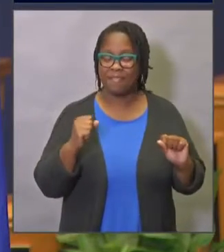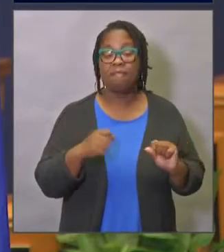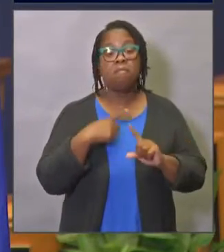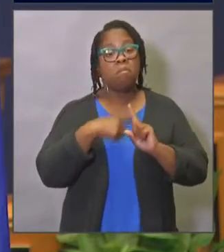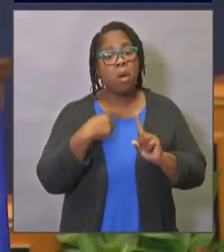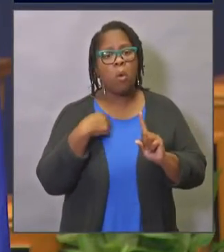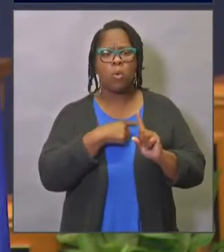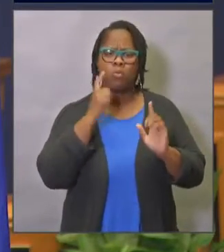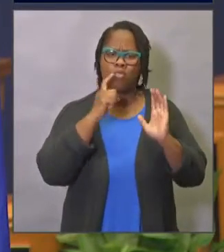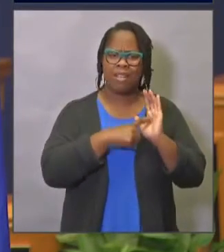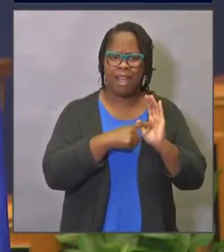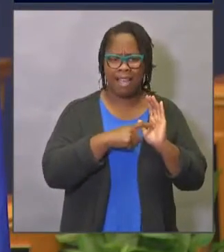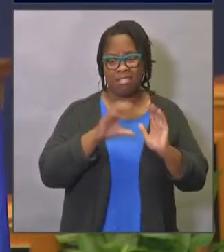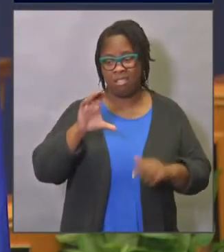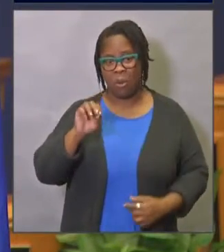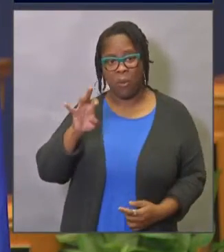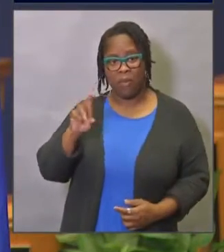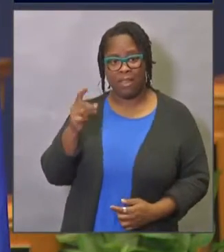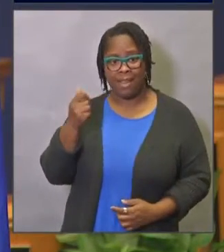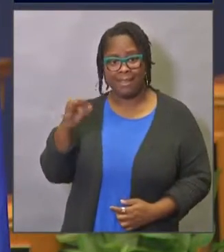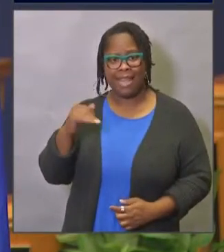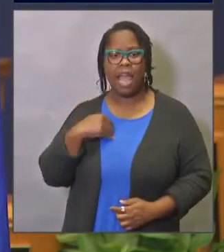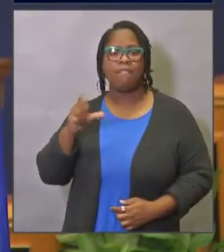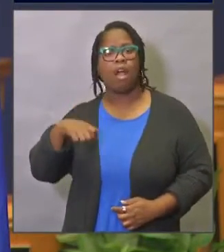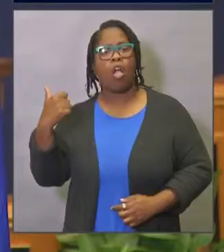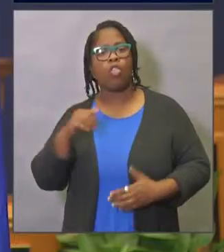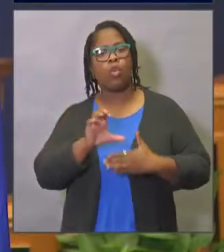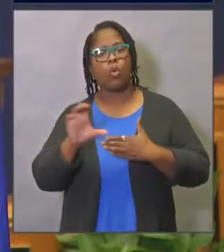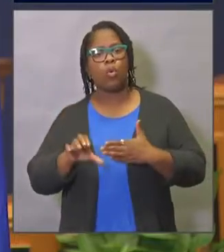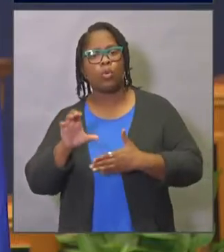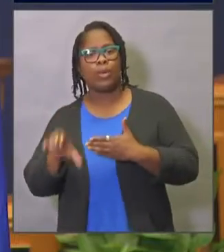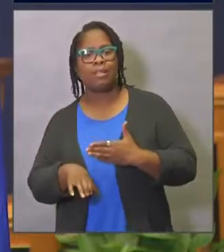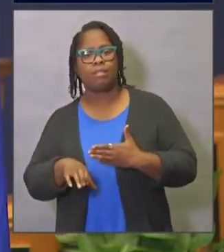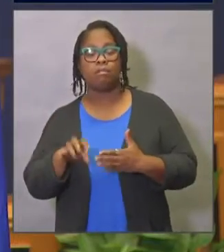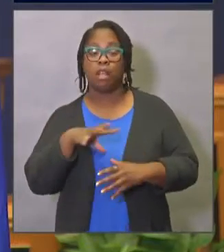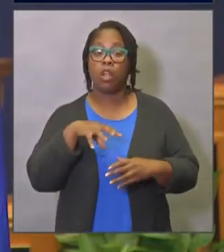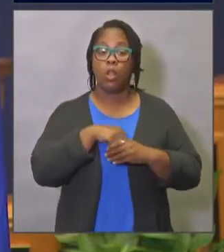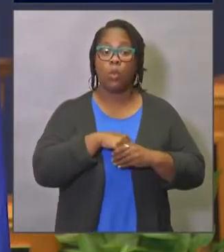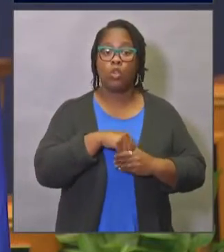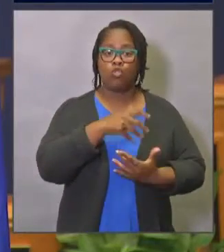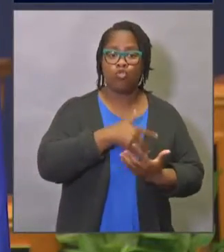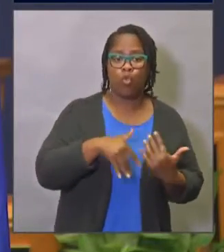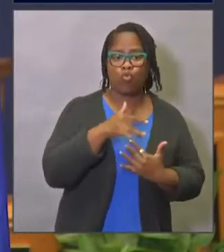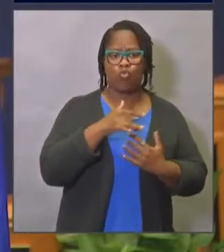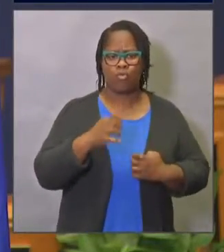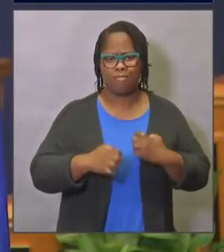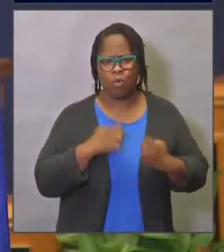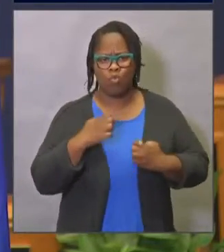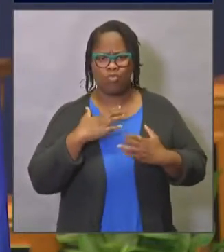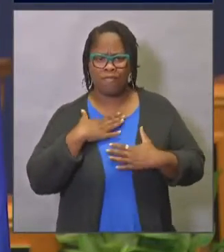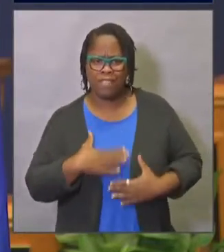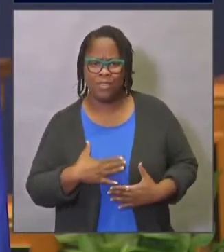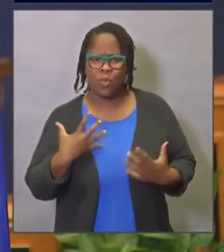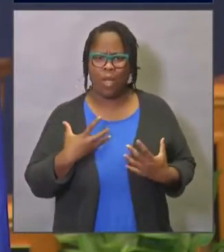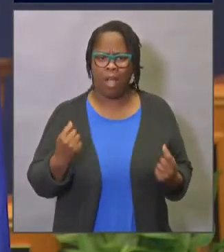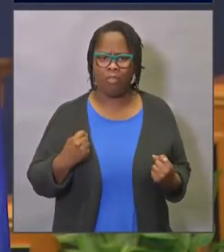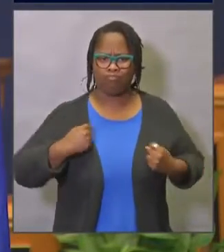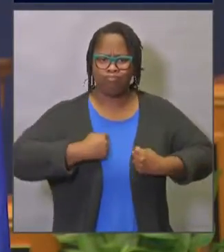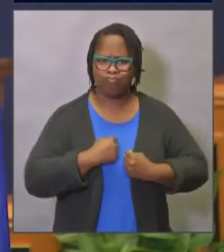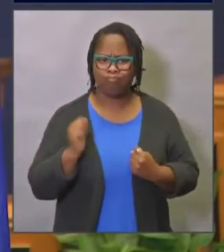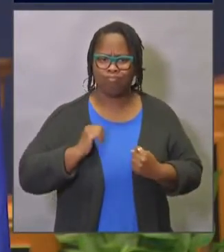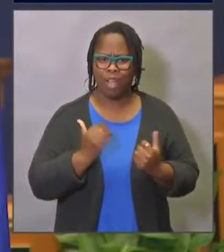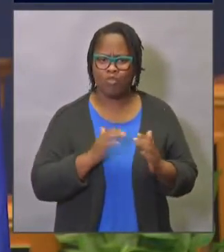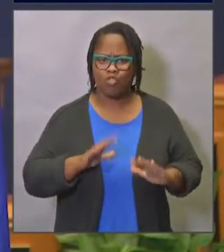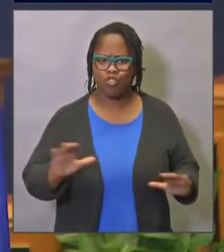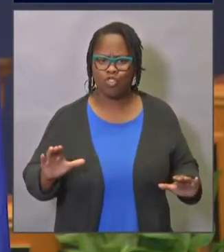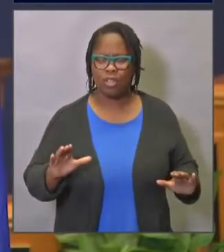are other consequences of COVID-19. This includes the social, emotional, and physical health and well-being of our children. That is why I'm